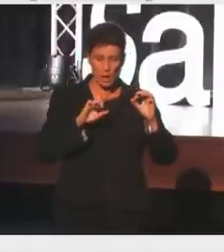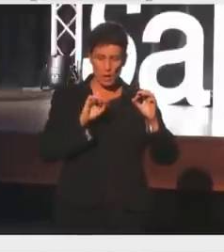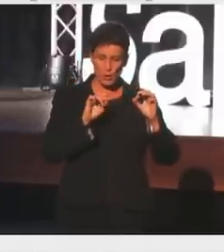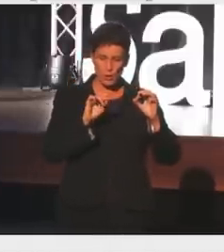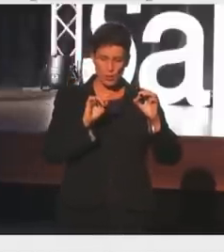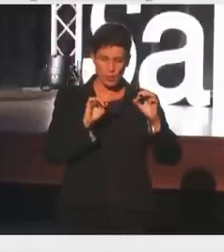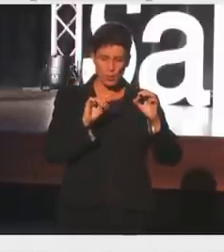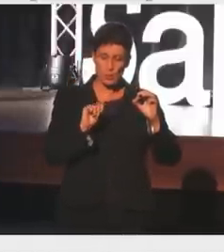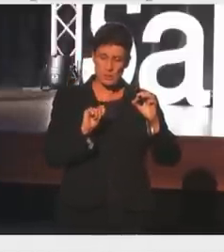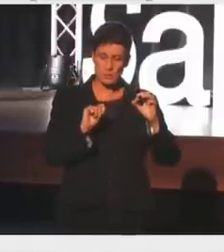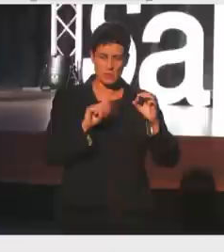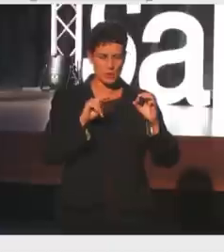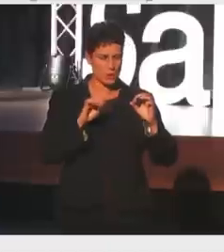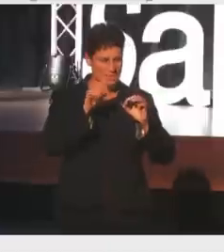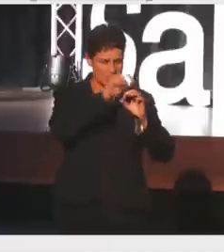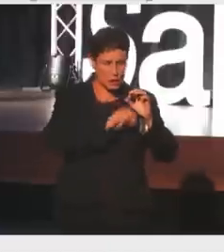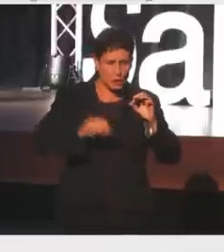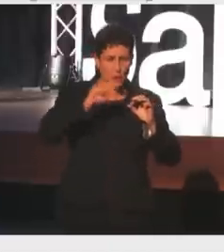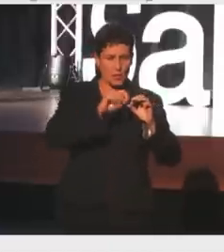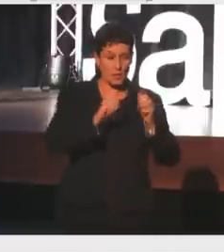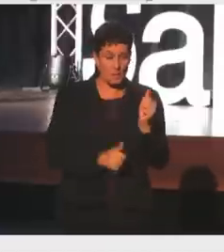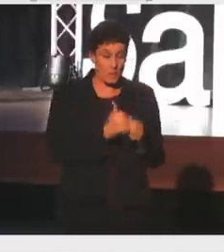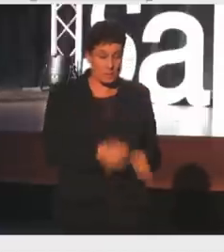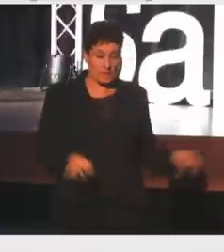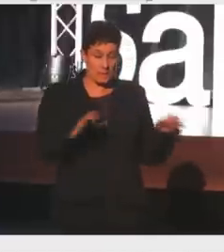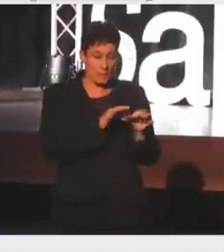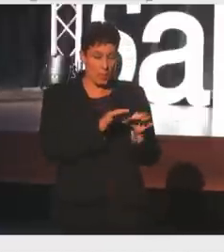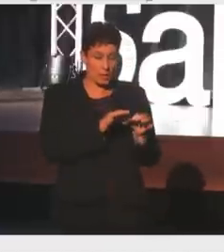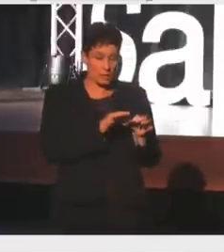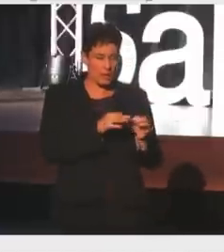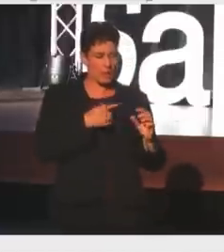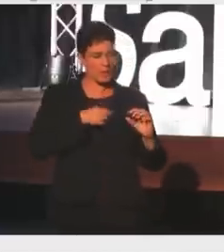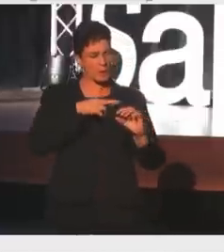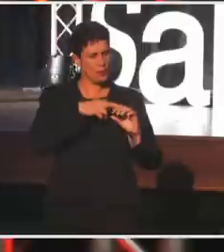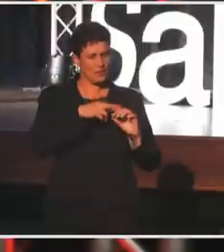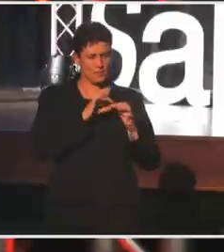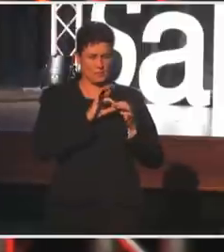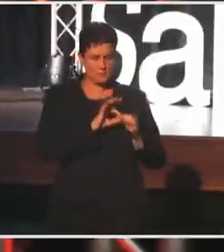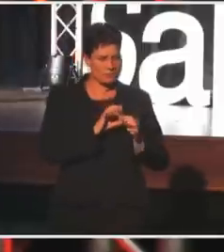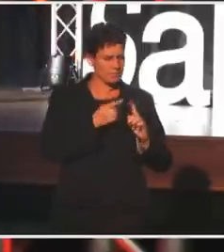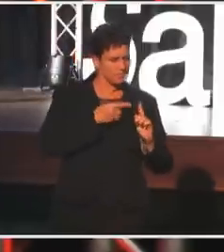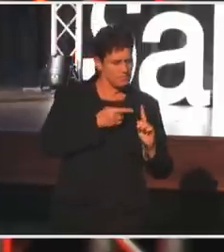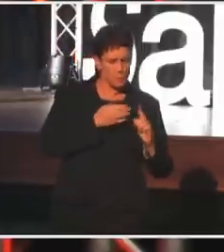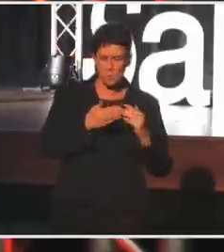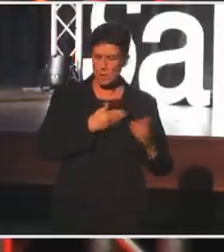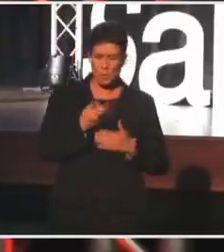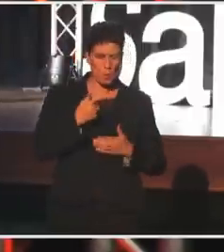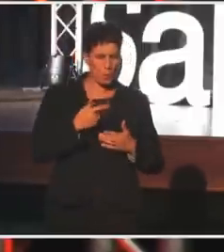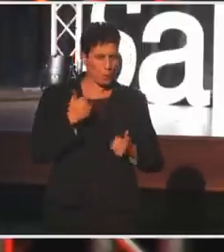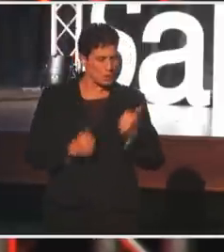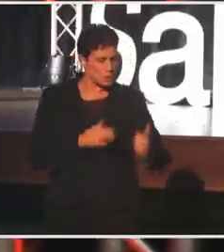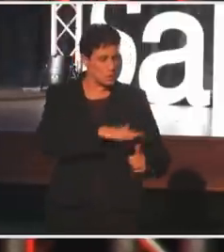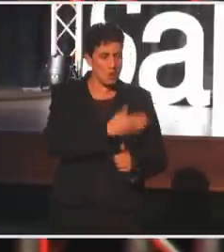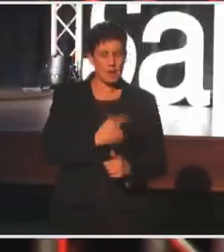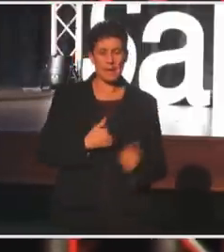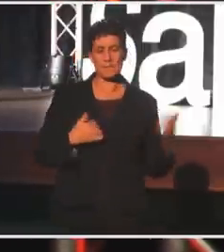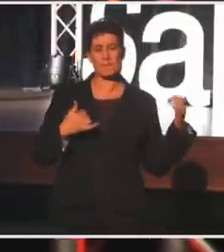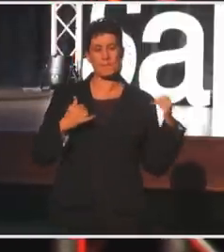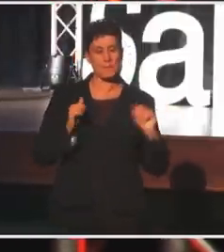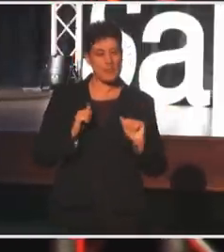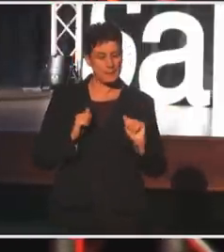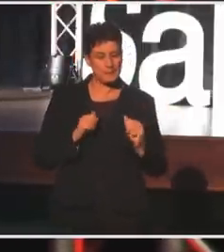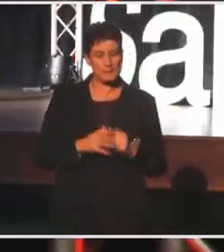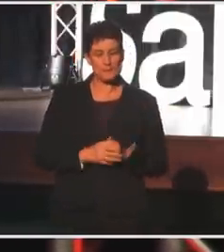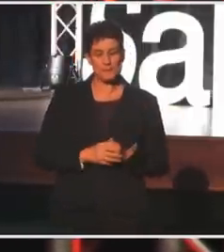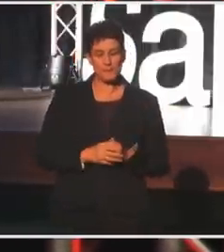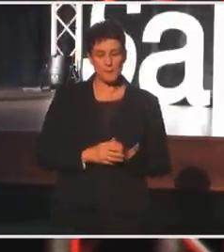circled because that's the most important note and my reference point no matter what I'm playing. As I play through